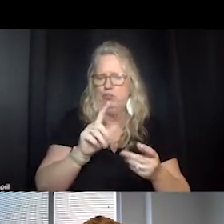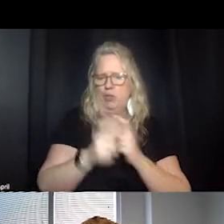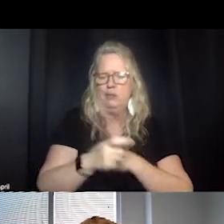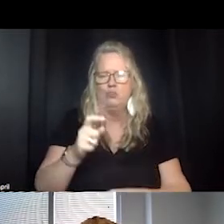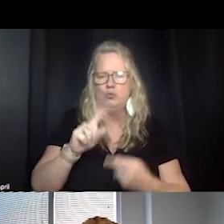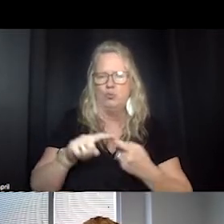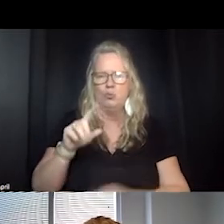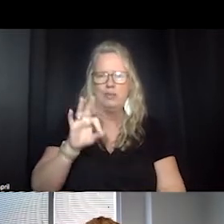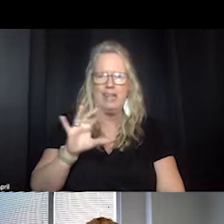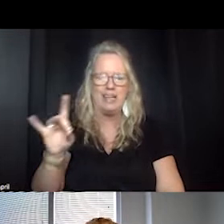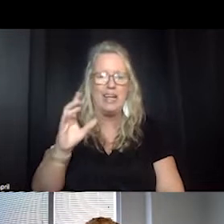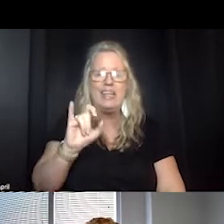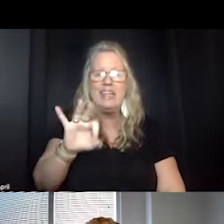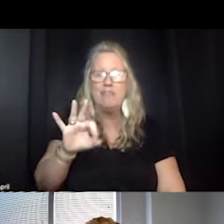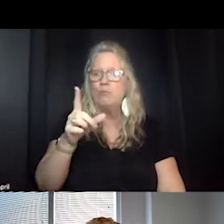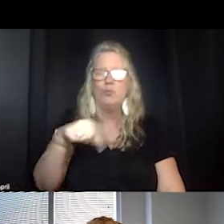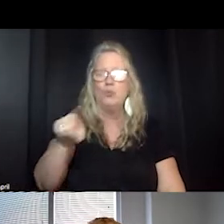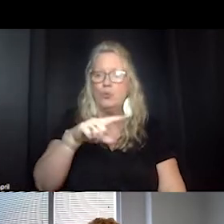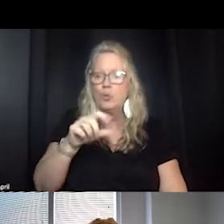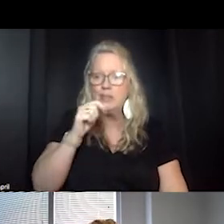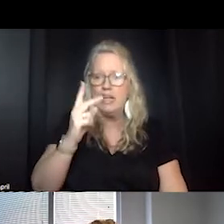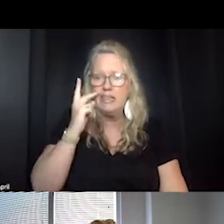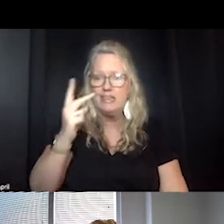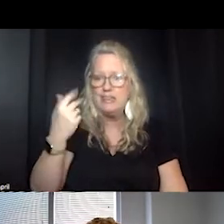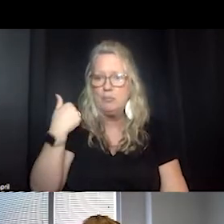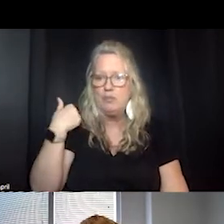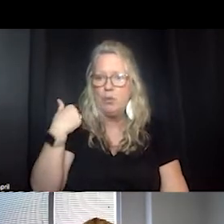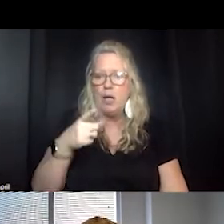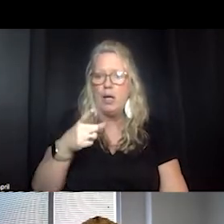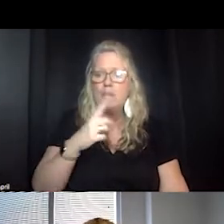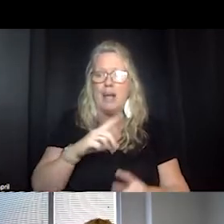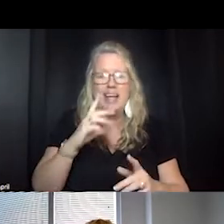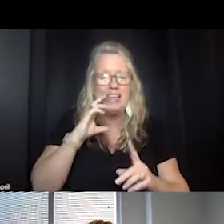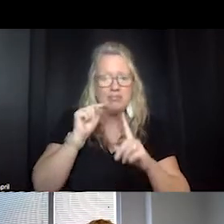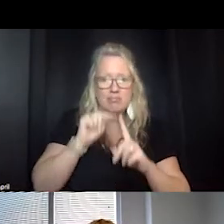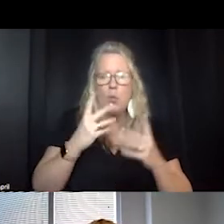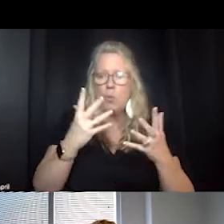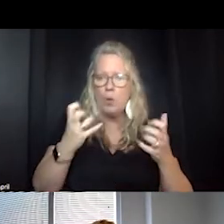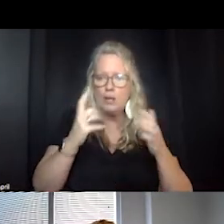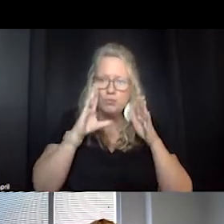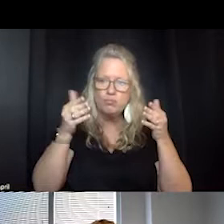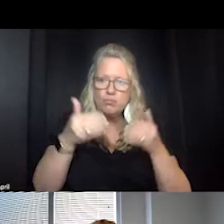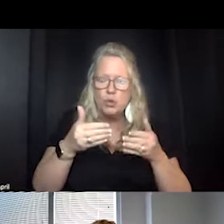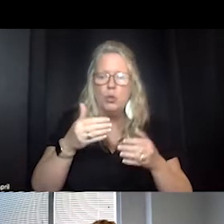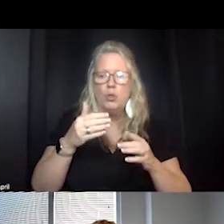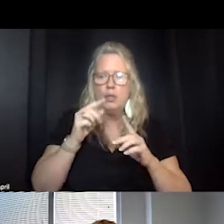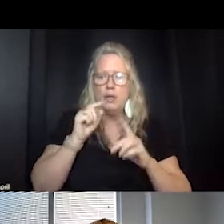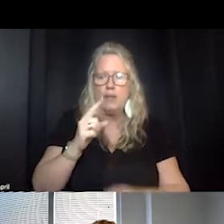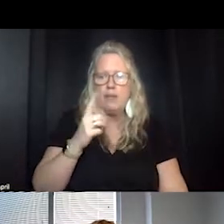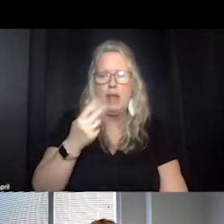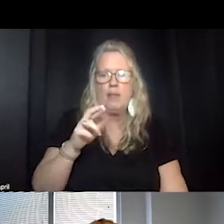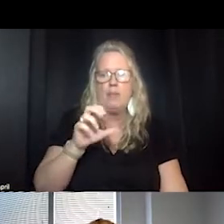988. In case you guys didn't see this, but in particular want to call attention to the fact that the press